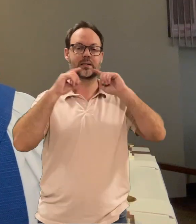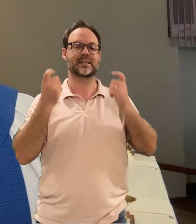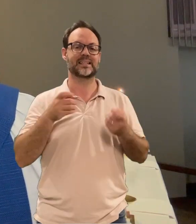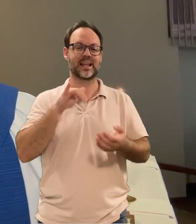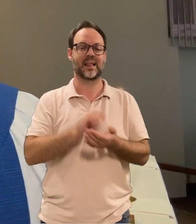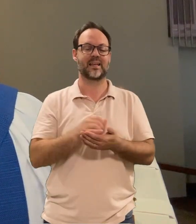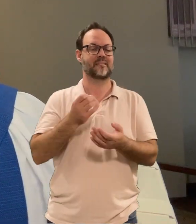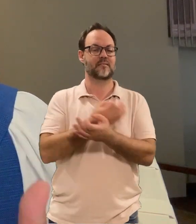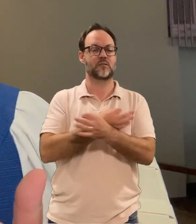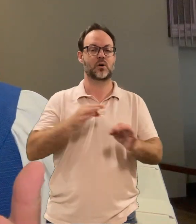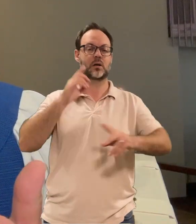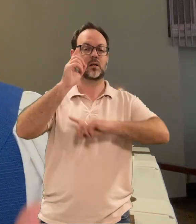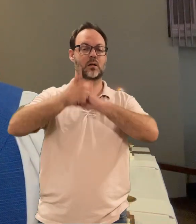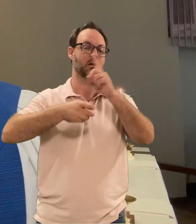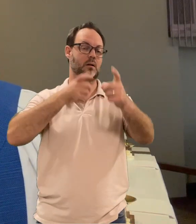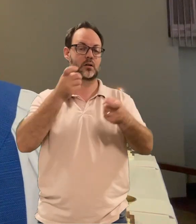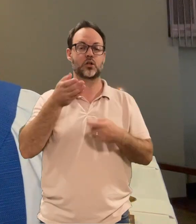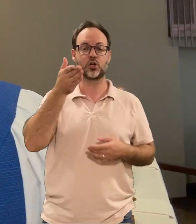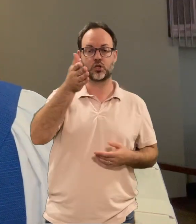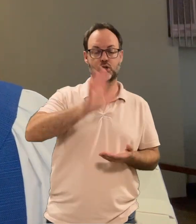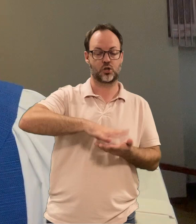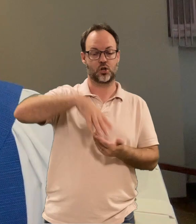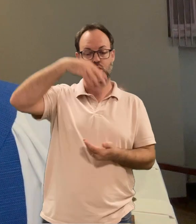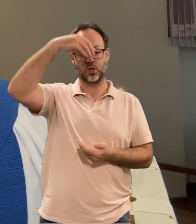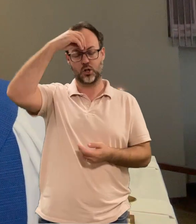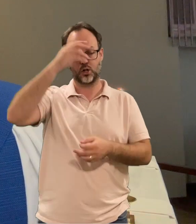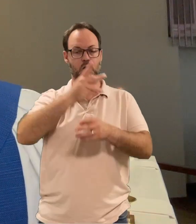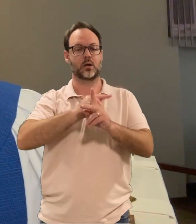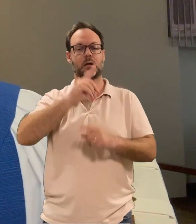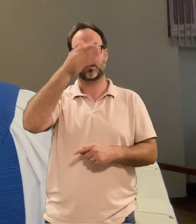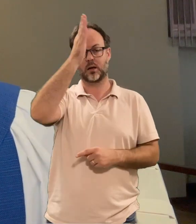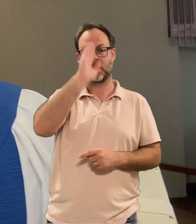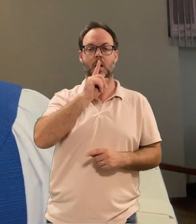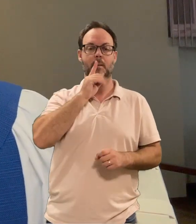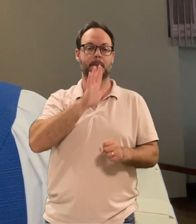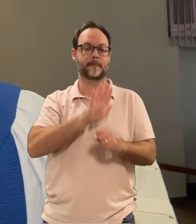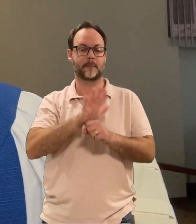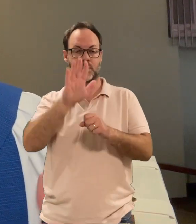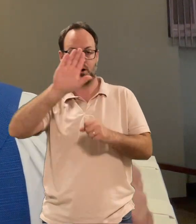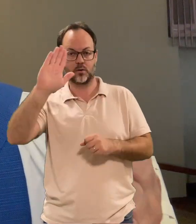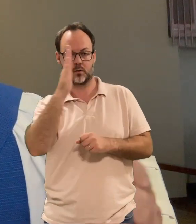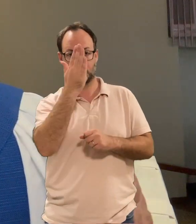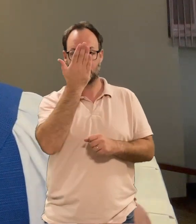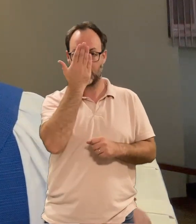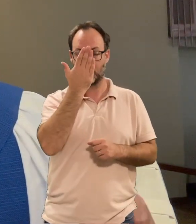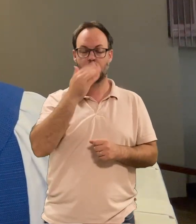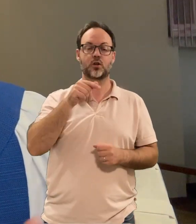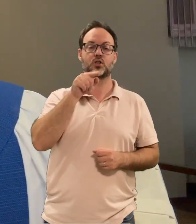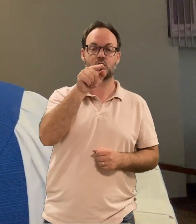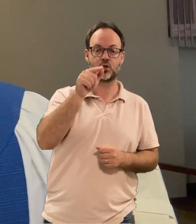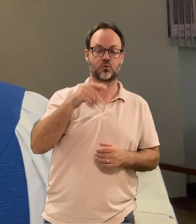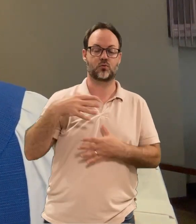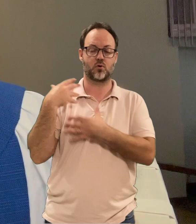the forgiveness of sins that is freely given to you, you learn to keep God's promises in front